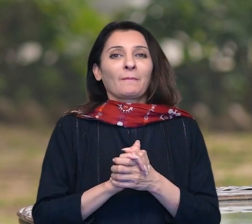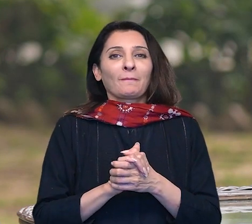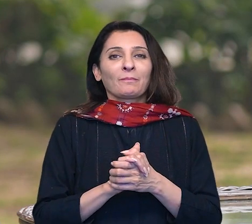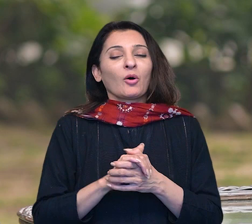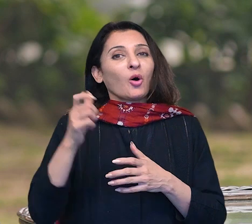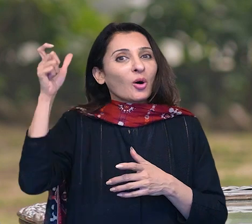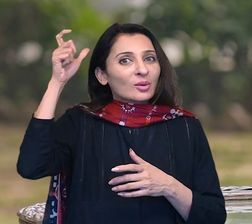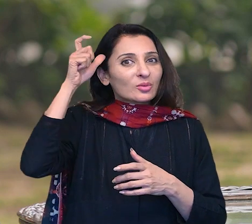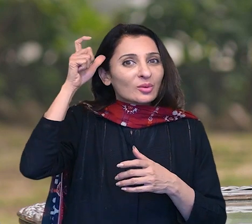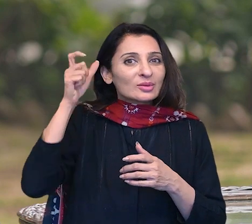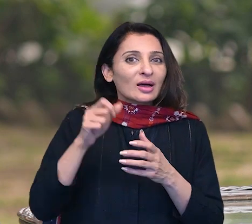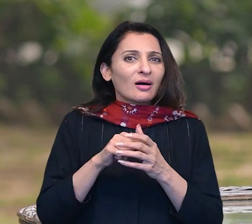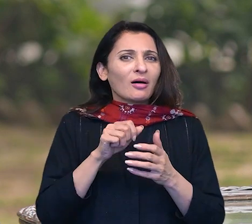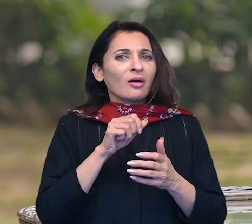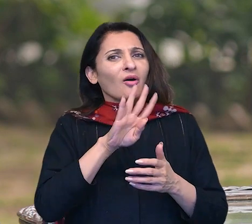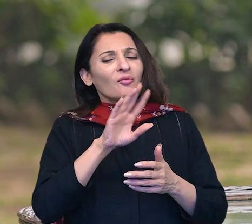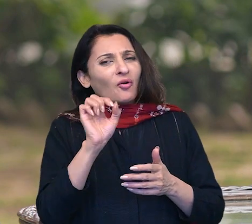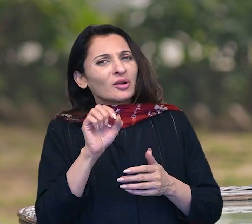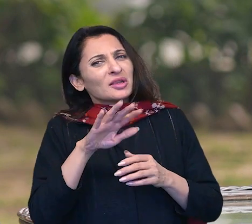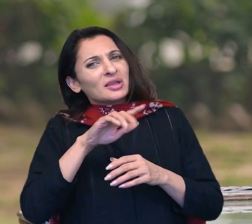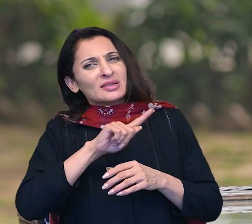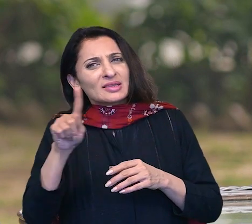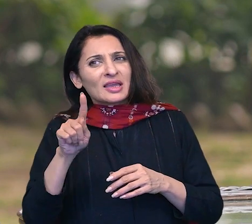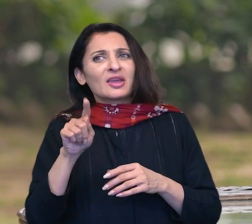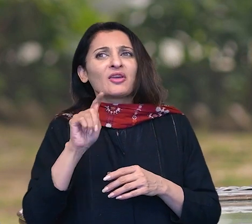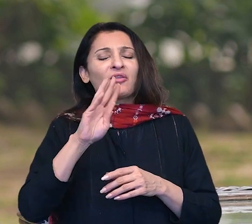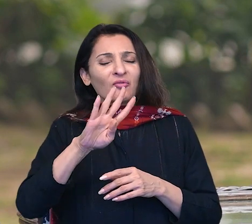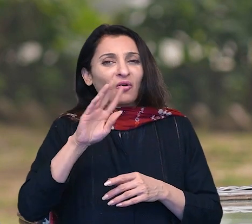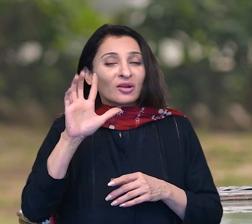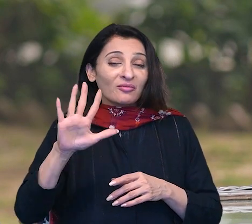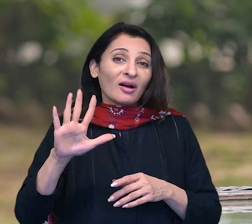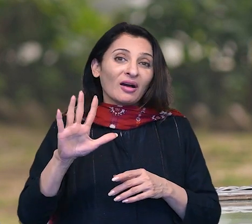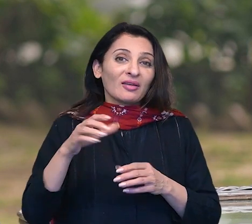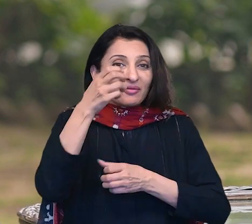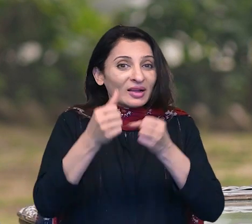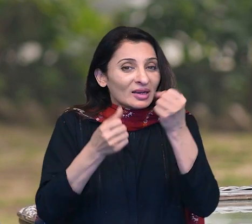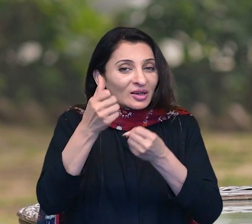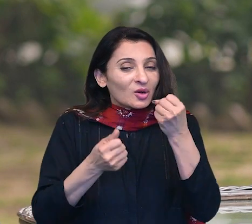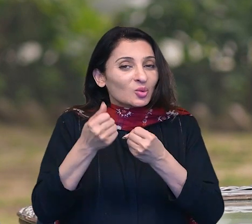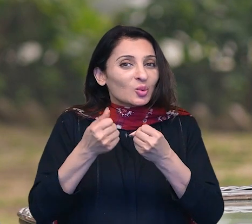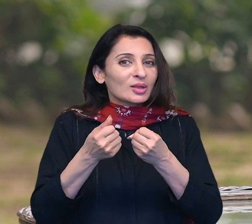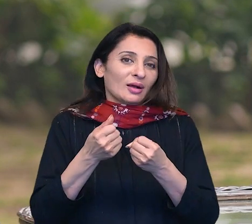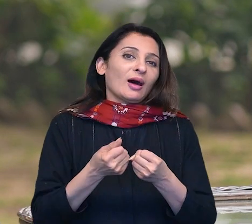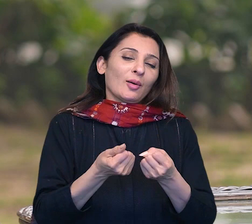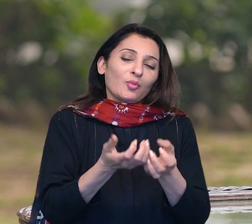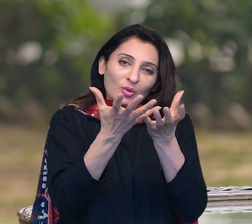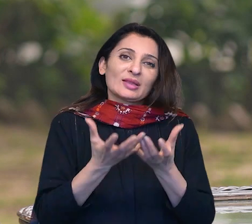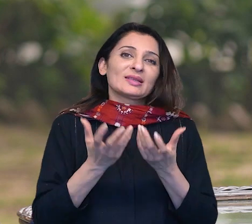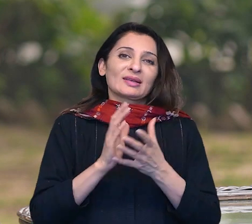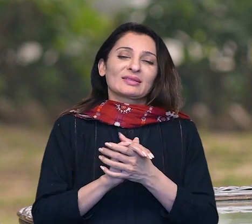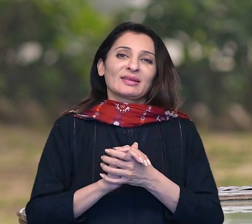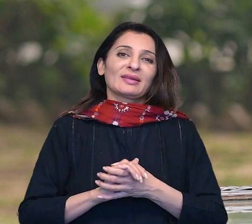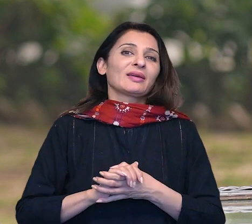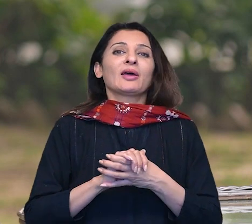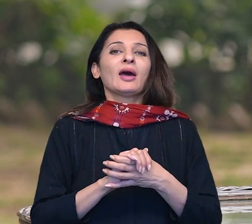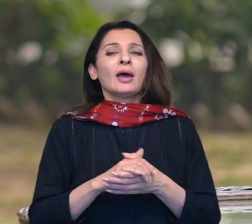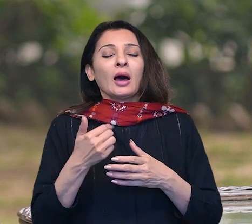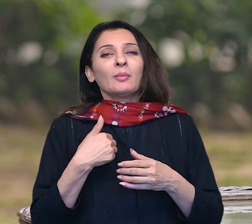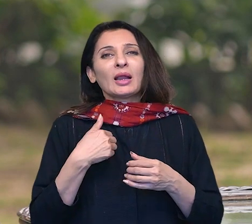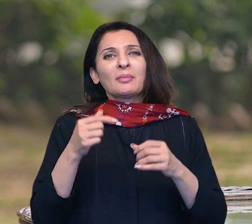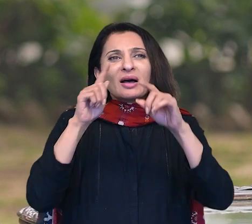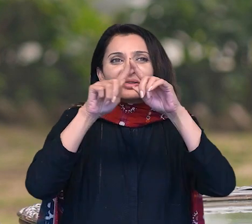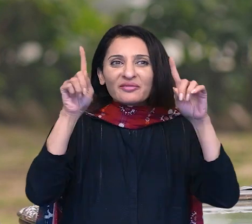if you have good genetics, you can take maximum potential from your animals, and they will